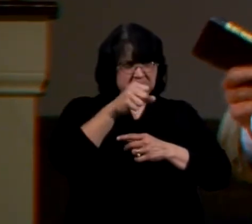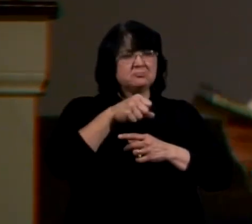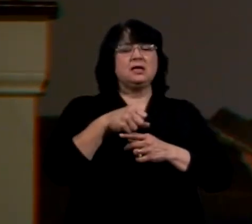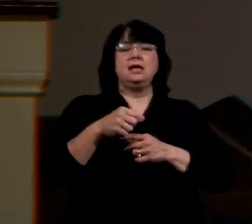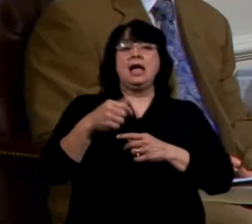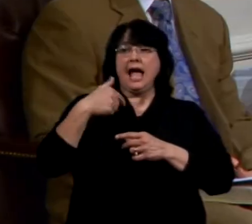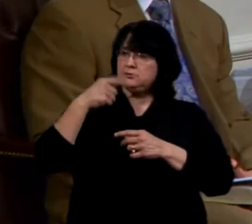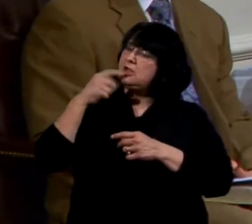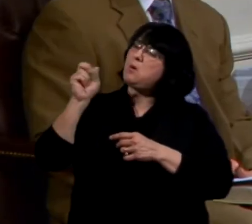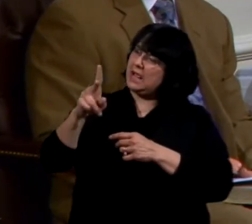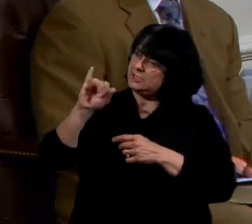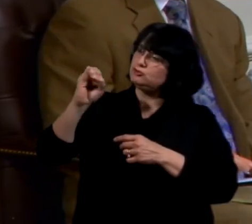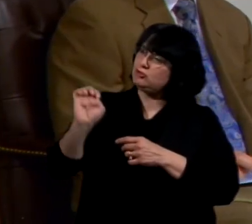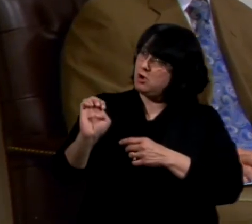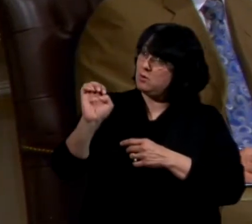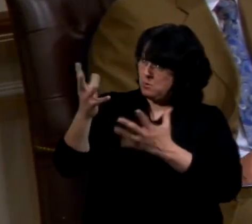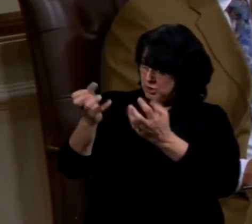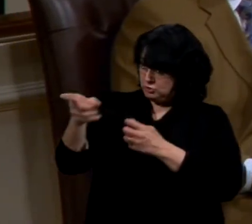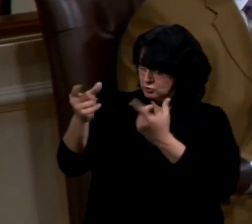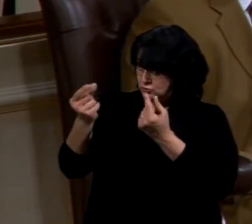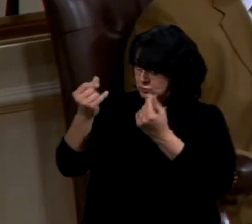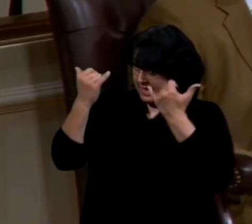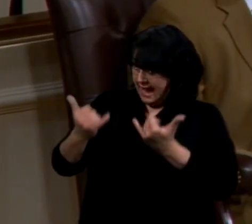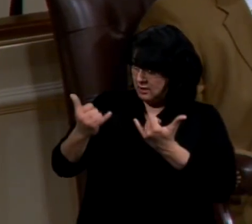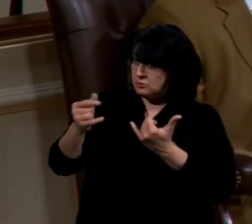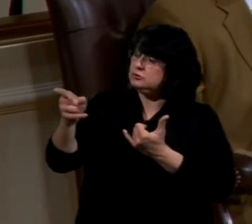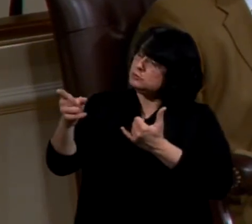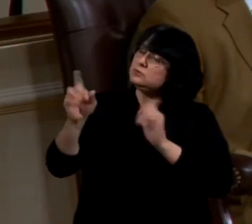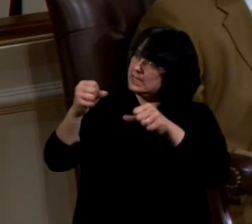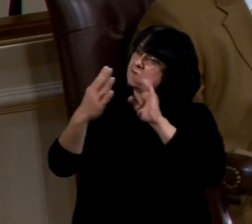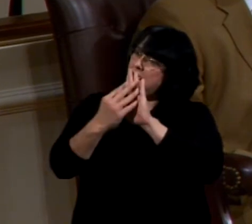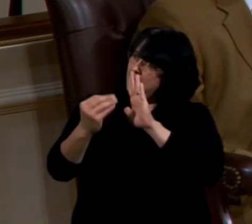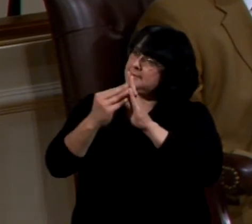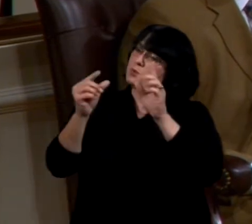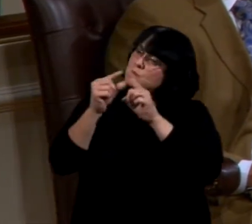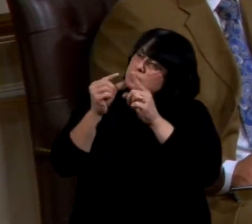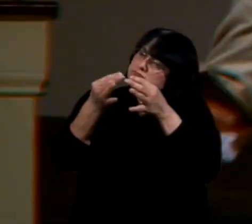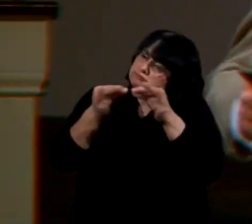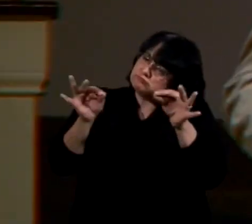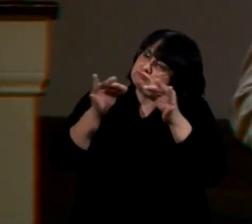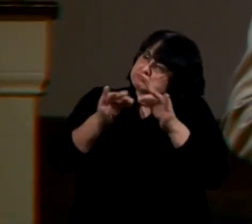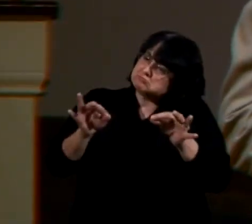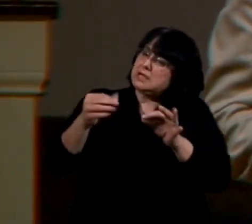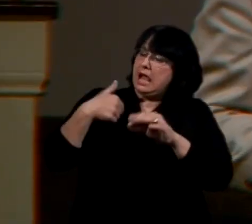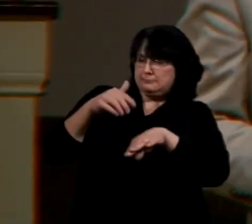going to say, okay, Joe, what I want you to do is I want you to repeat after me. I'm going to go slow, and